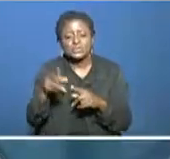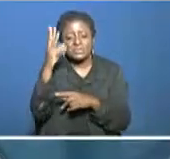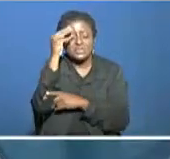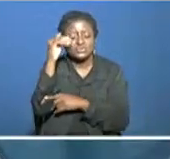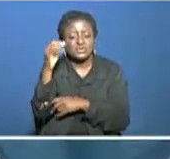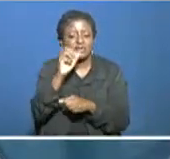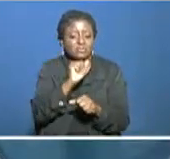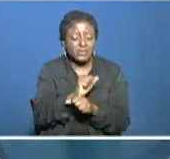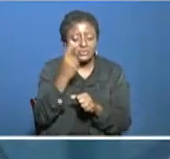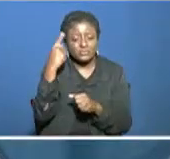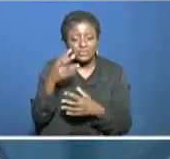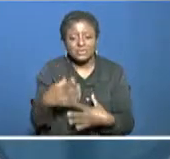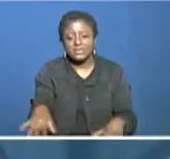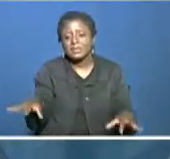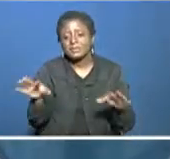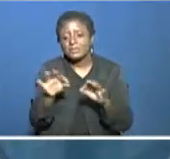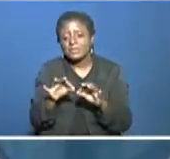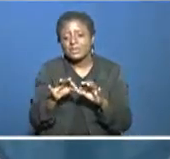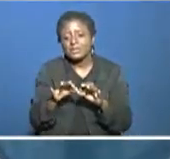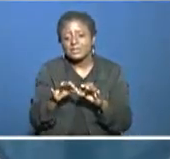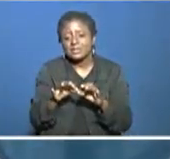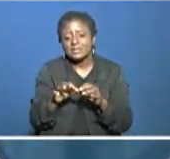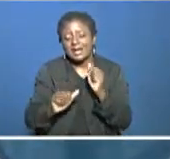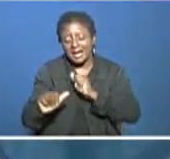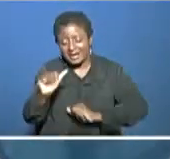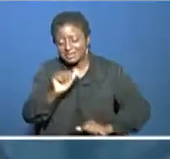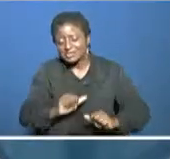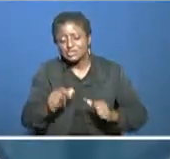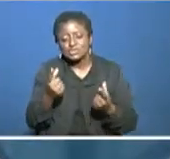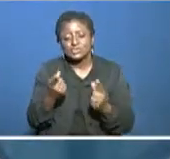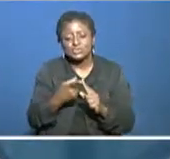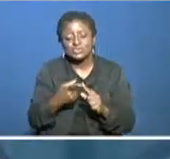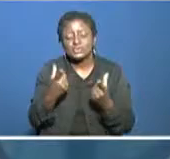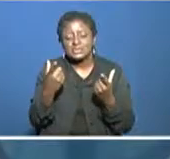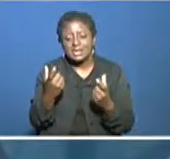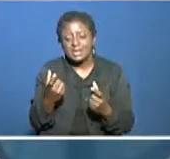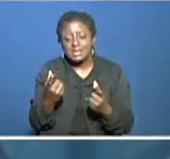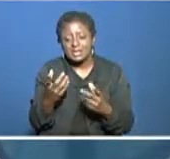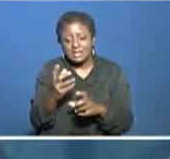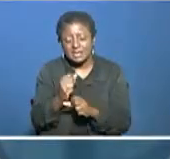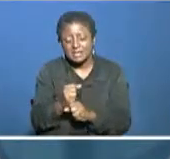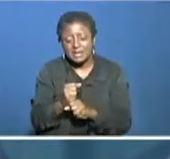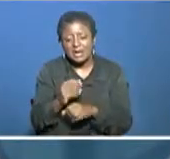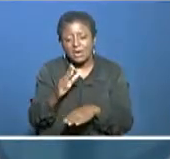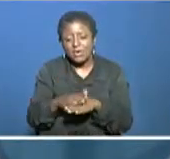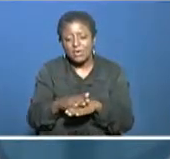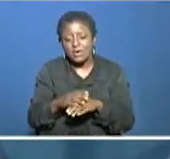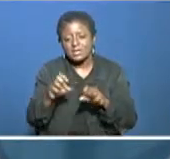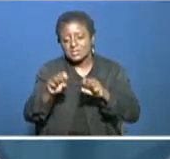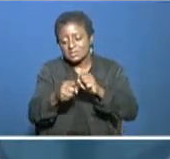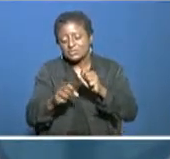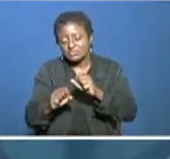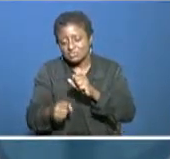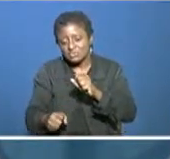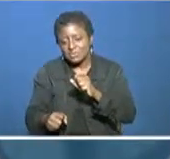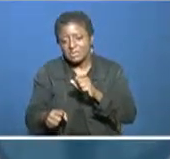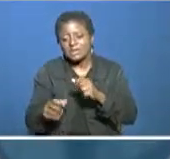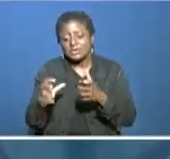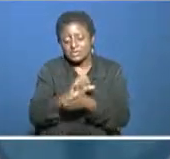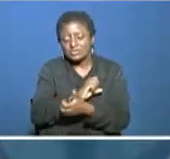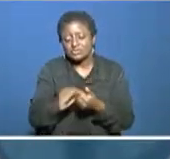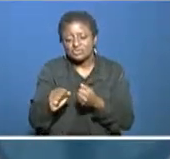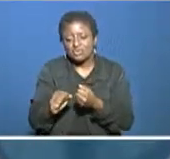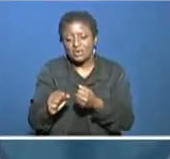relevant steps to be taken with regard to demolishing premises that would be illegally built in a